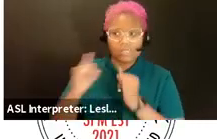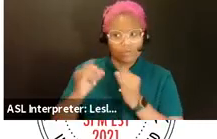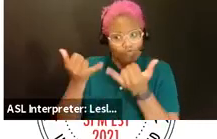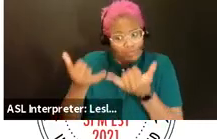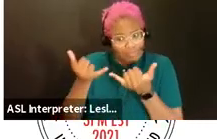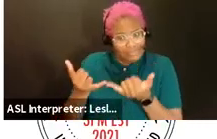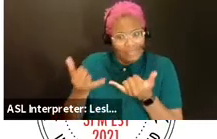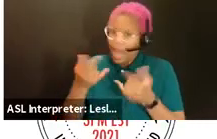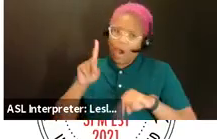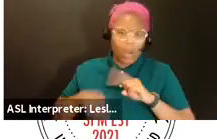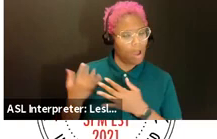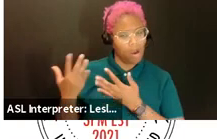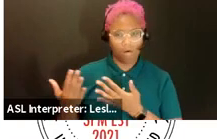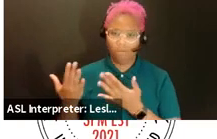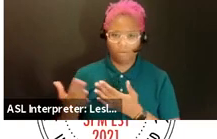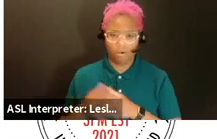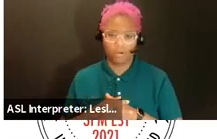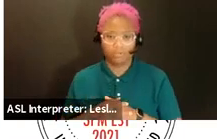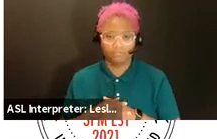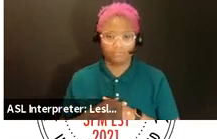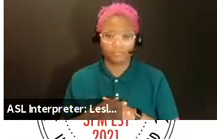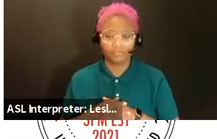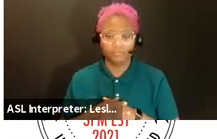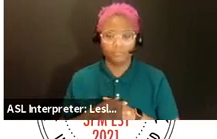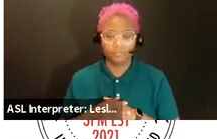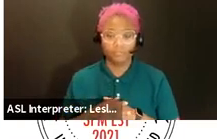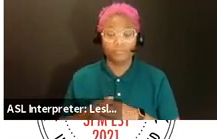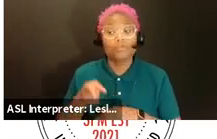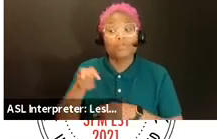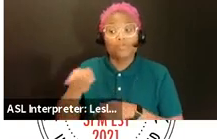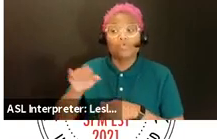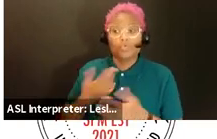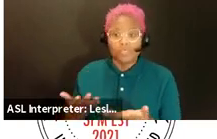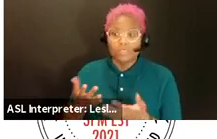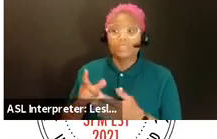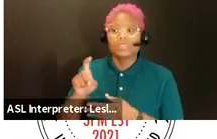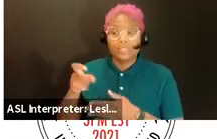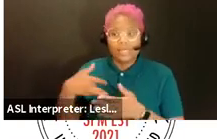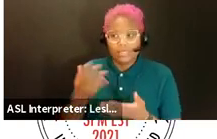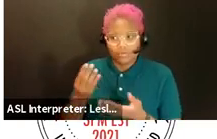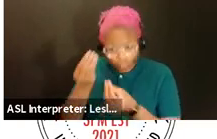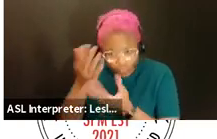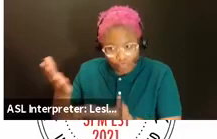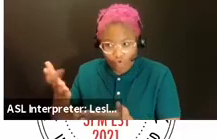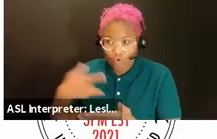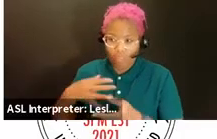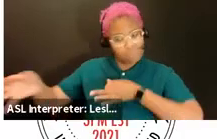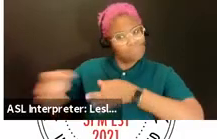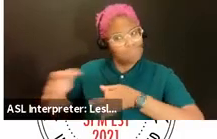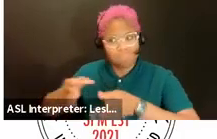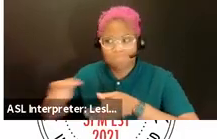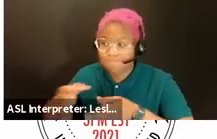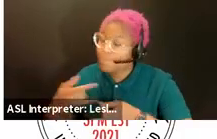sooner than the earliest available normal interview, you will need to convince them that the reason you need to travel to the US is